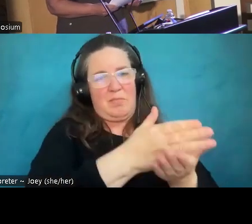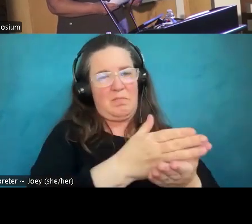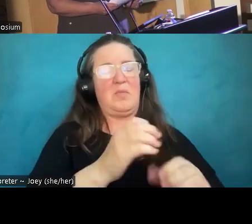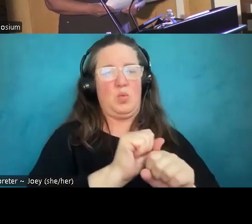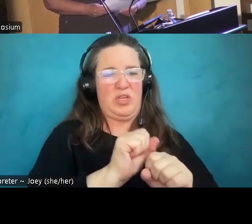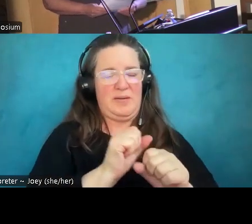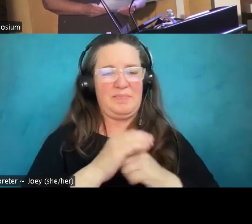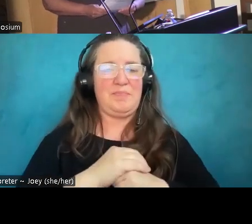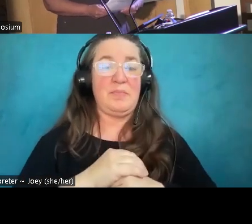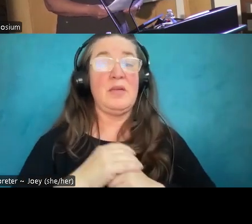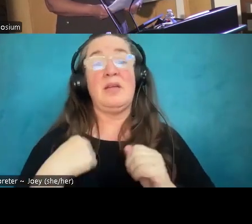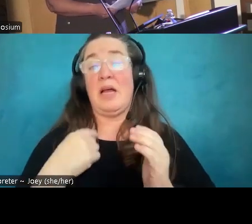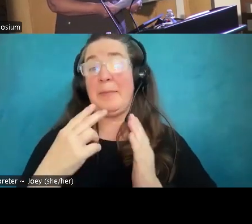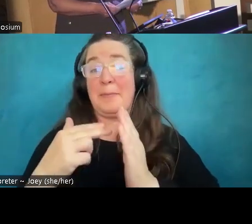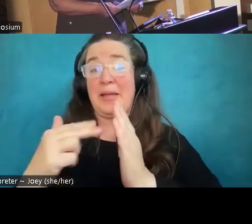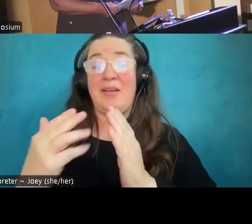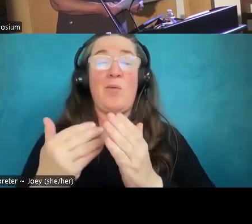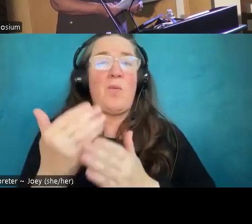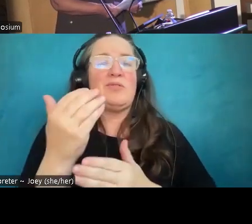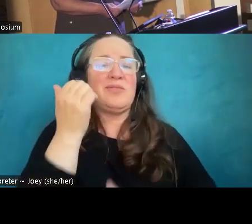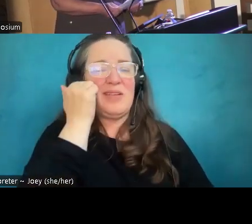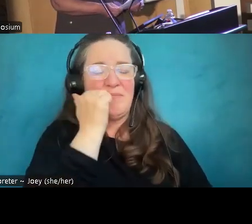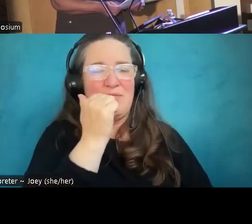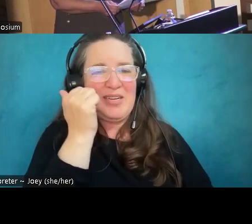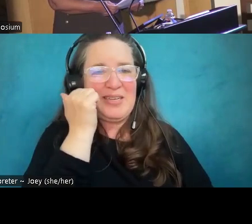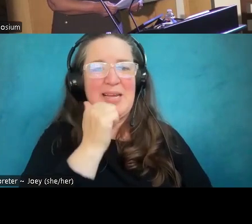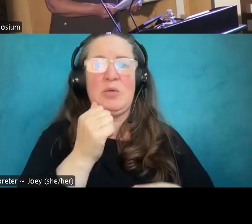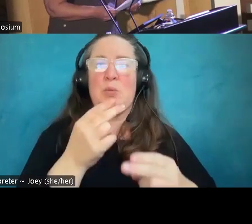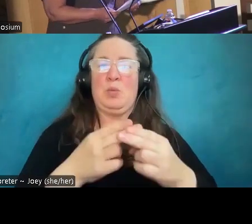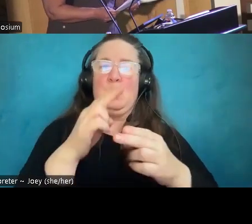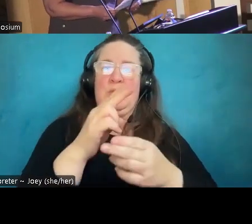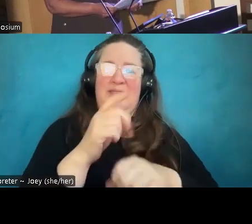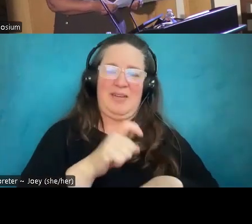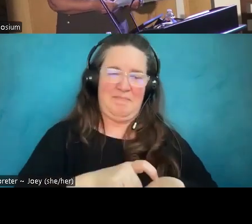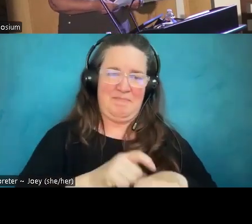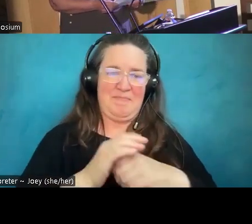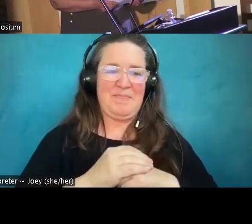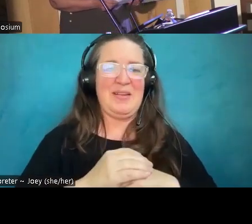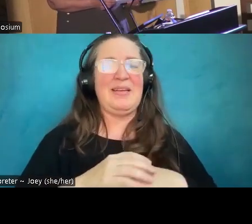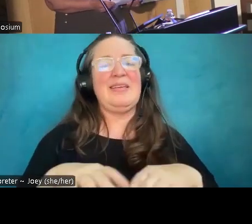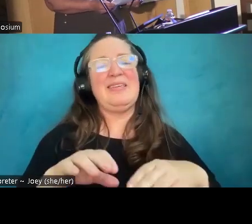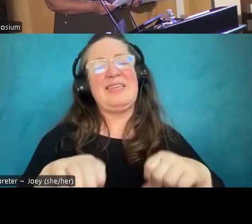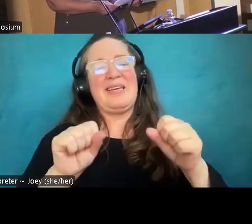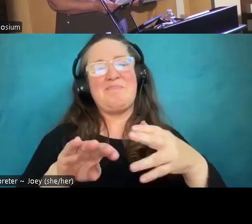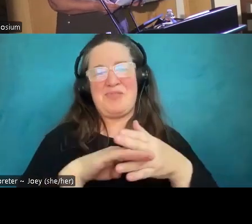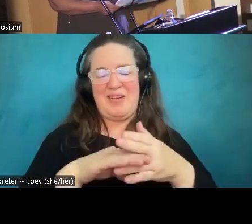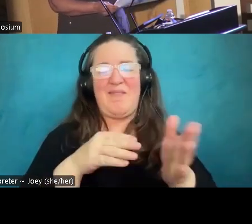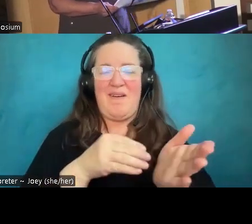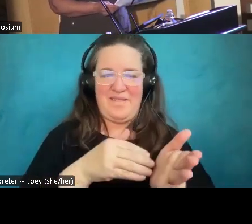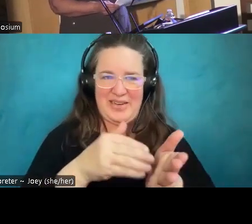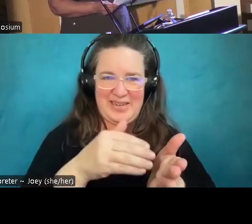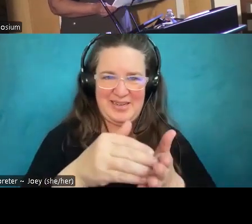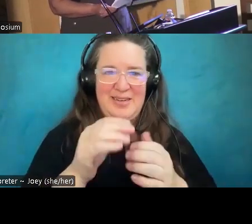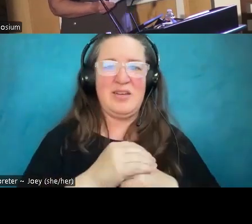I painted almost daily in short spurts, taking breaks often and using the timer on my watch to manage pacing and